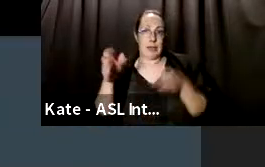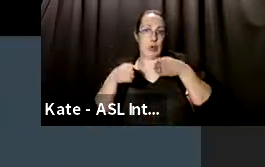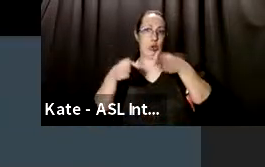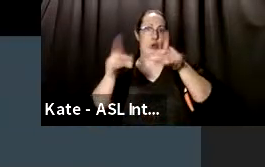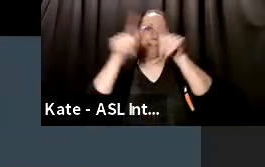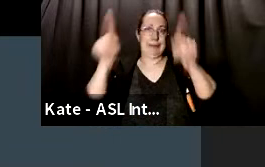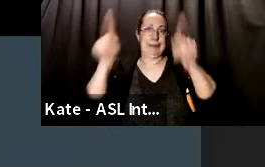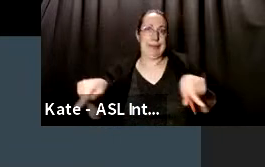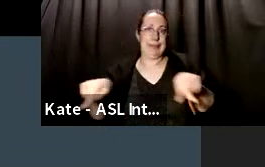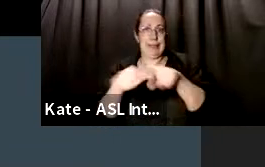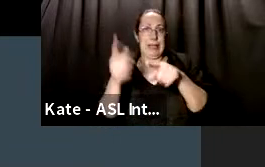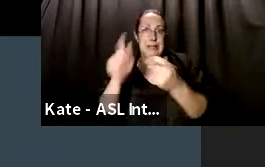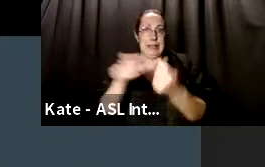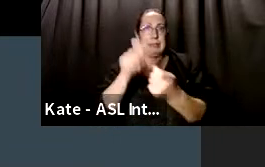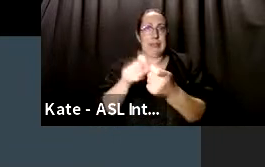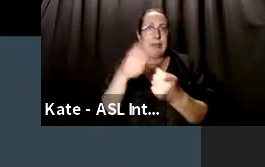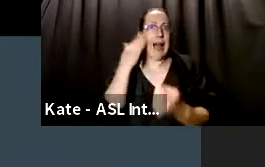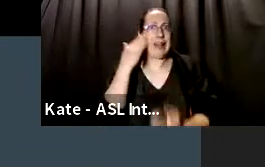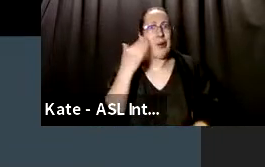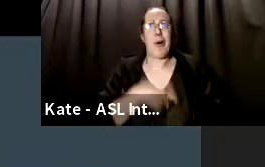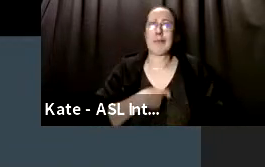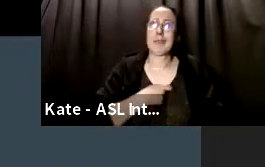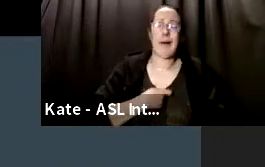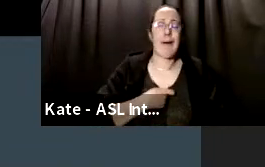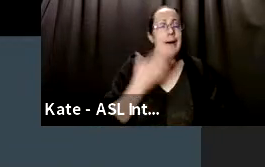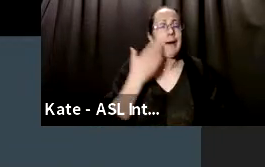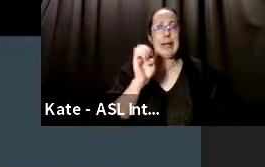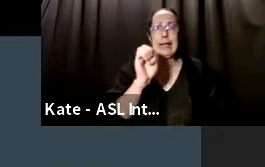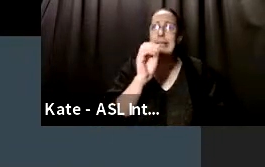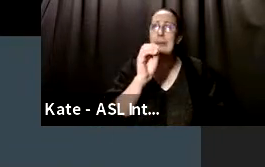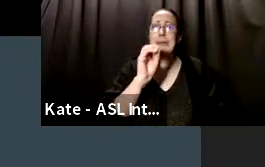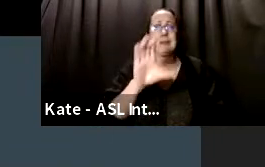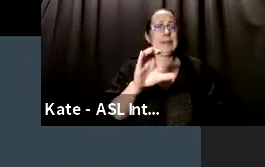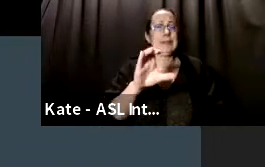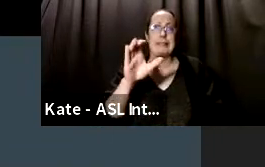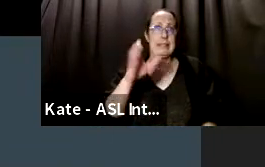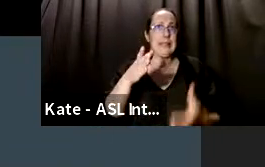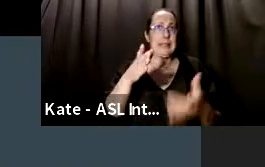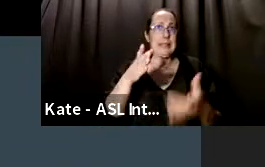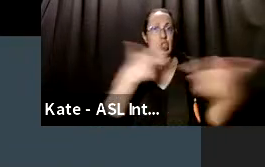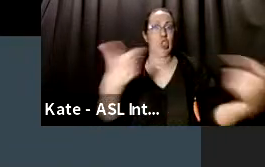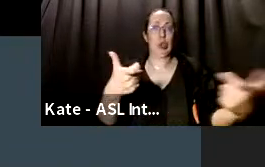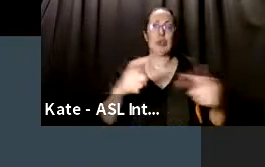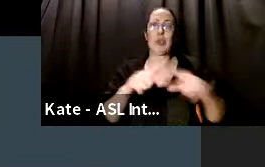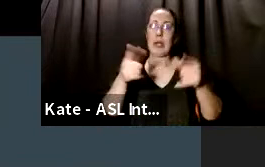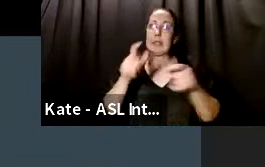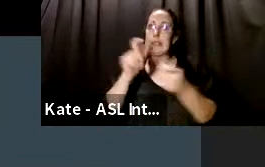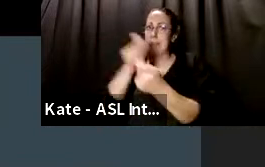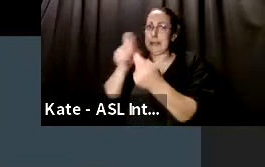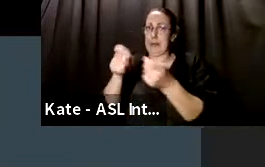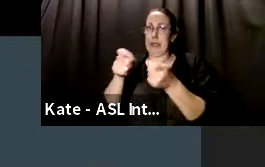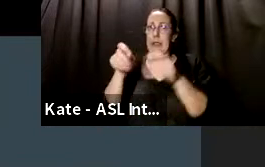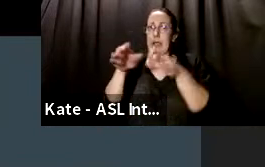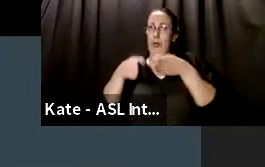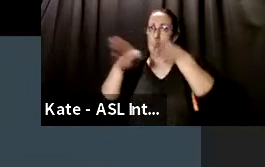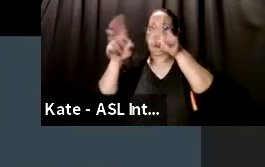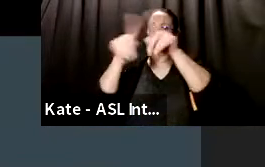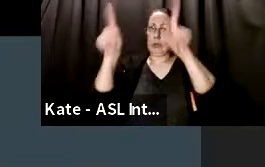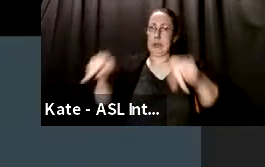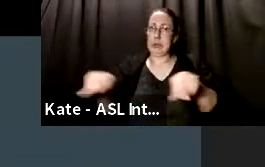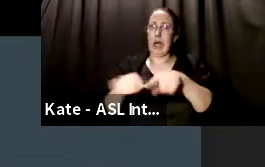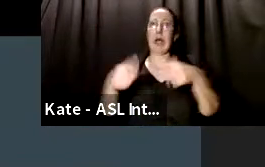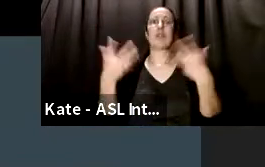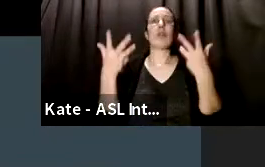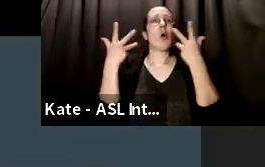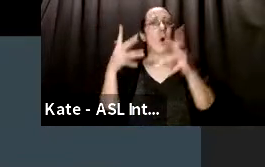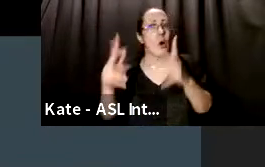Sorry, I know EOC is a super, super huge group. But specifically EOC Street Saints, who are already brushing shoulders